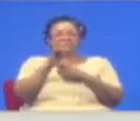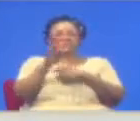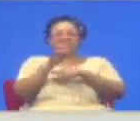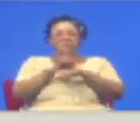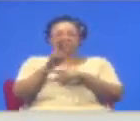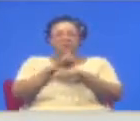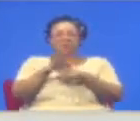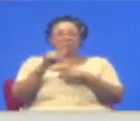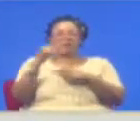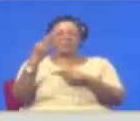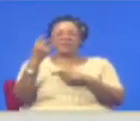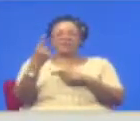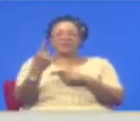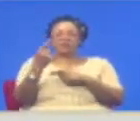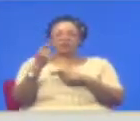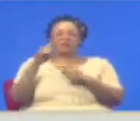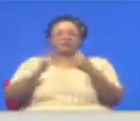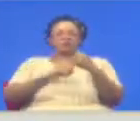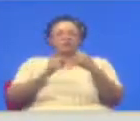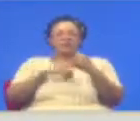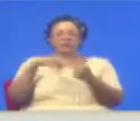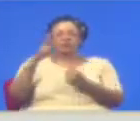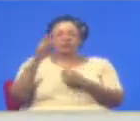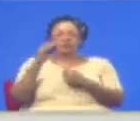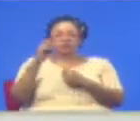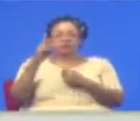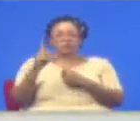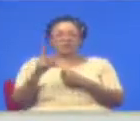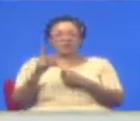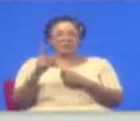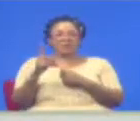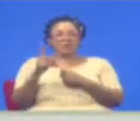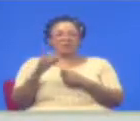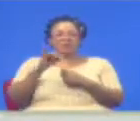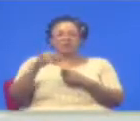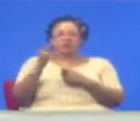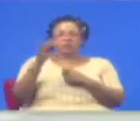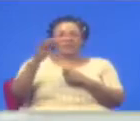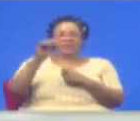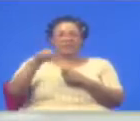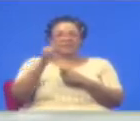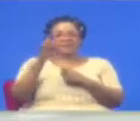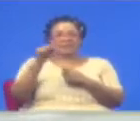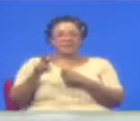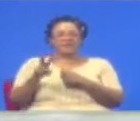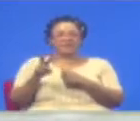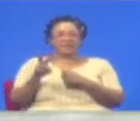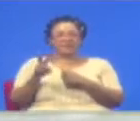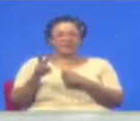by the 31st of July 2021. Julian Zamboko, NTV.